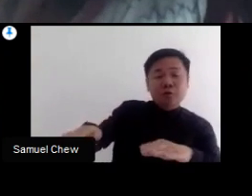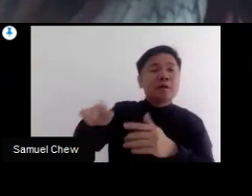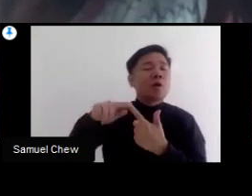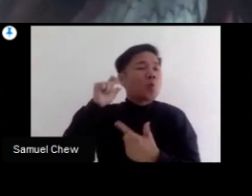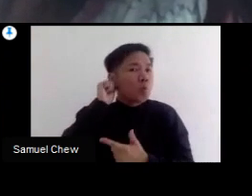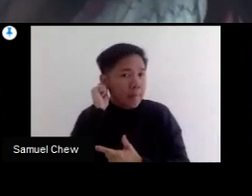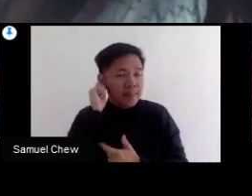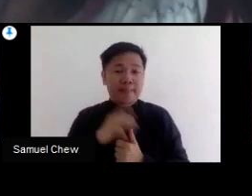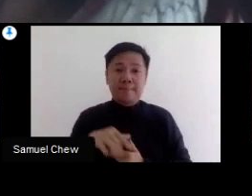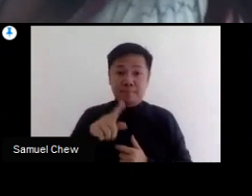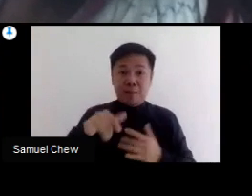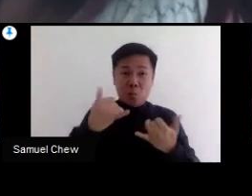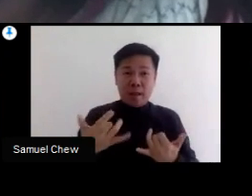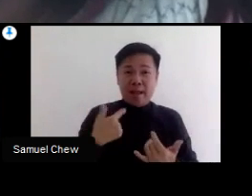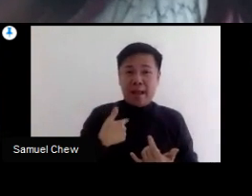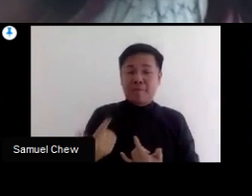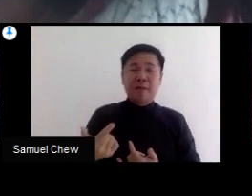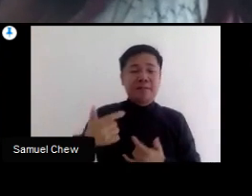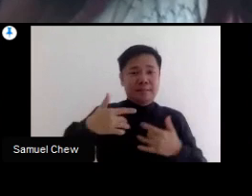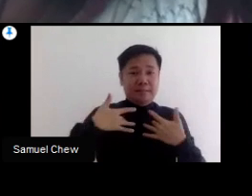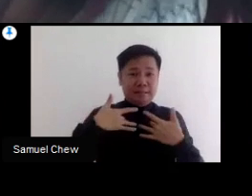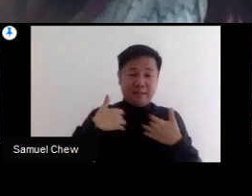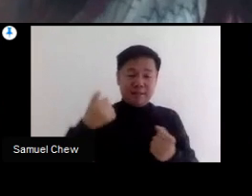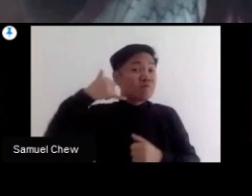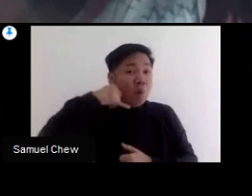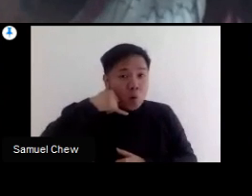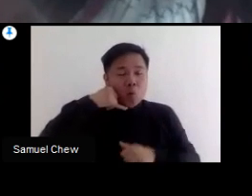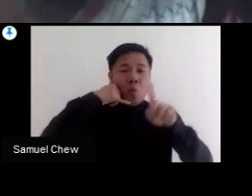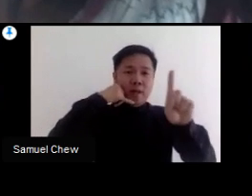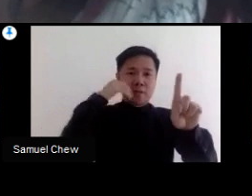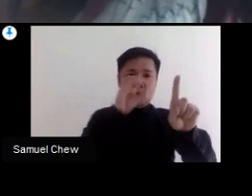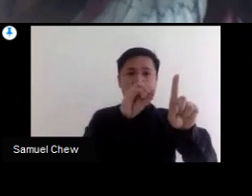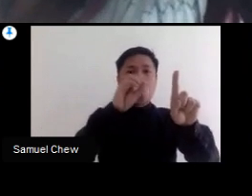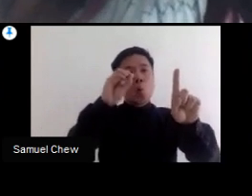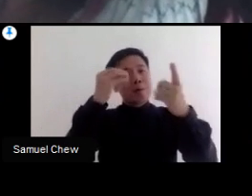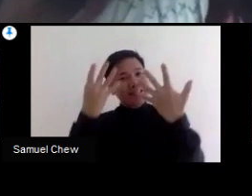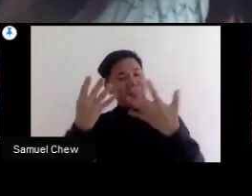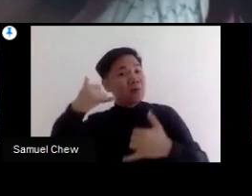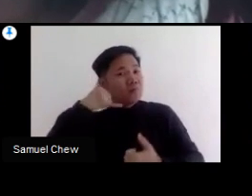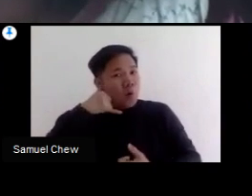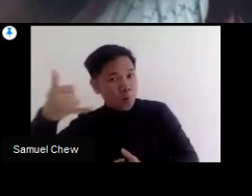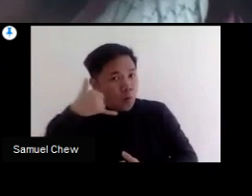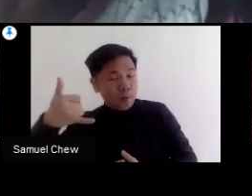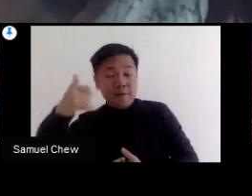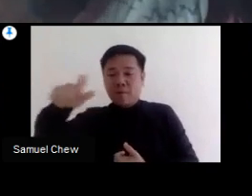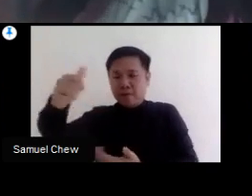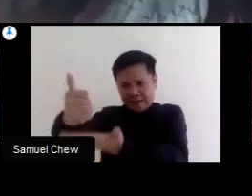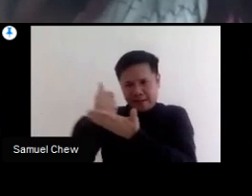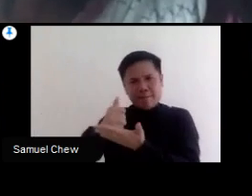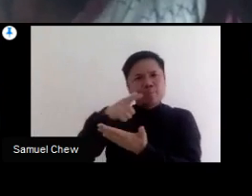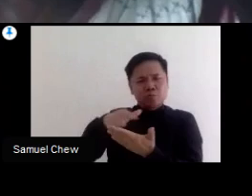helpline 109 call center established where victims can report any sort of violence